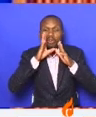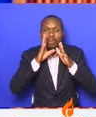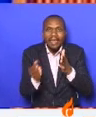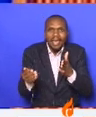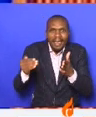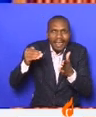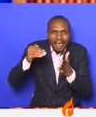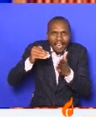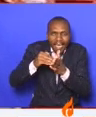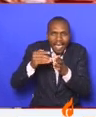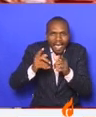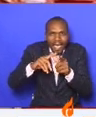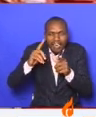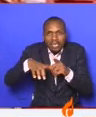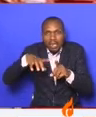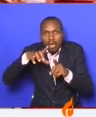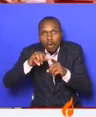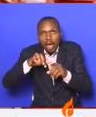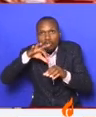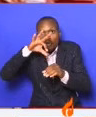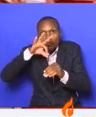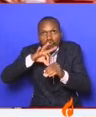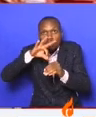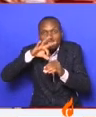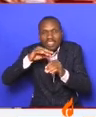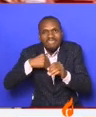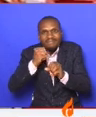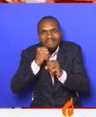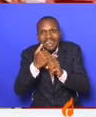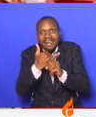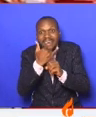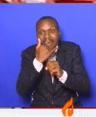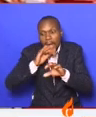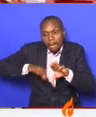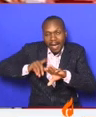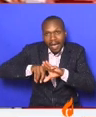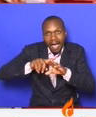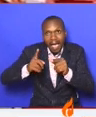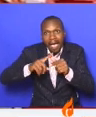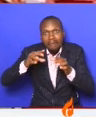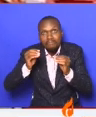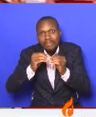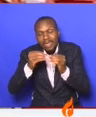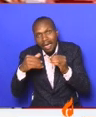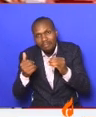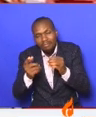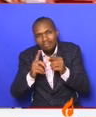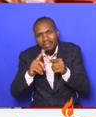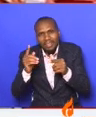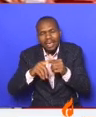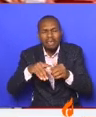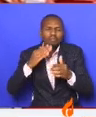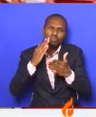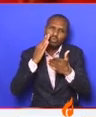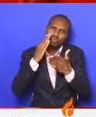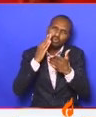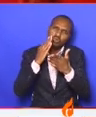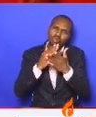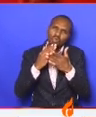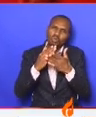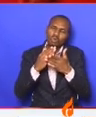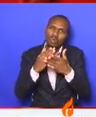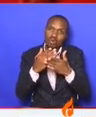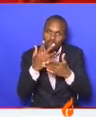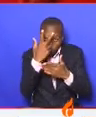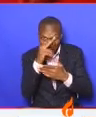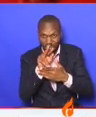teabuna ngengana yugu waka chikura yale tirama bere la kurwa habu magega asibi karobinde. I would really hate to see a